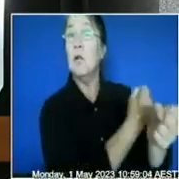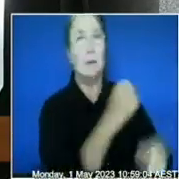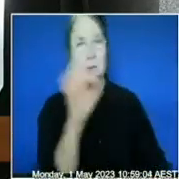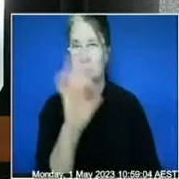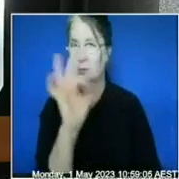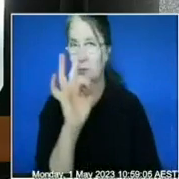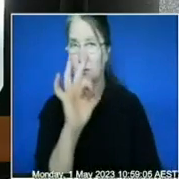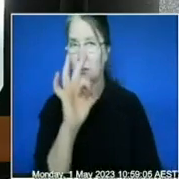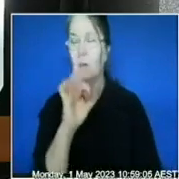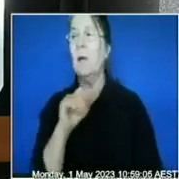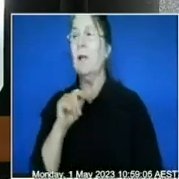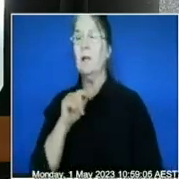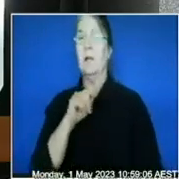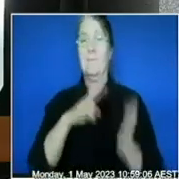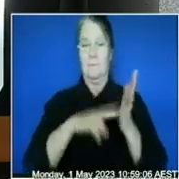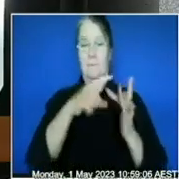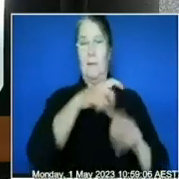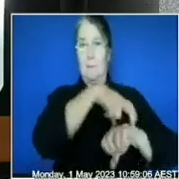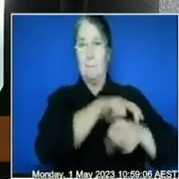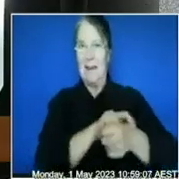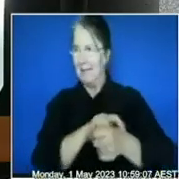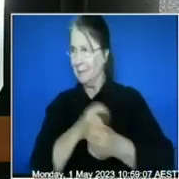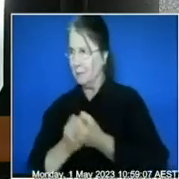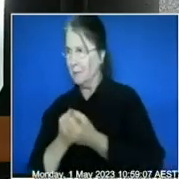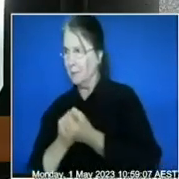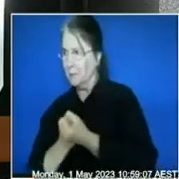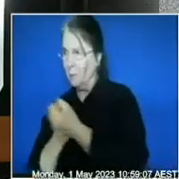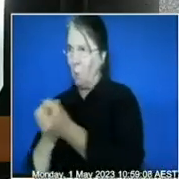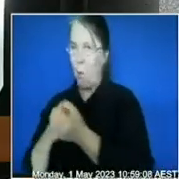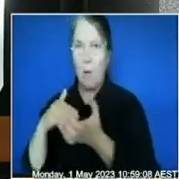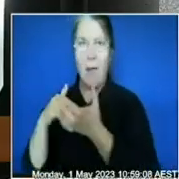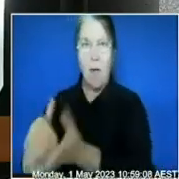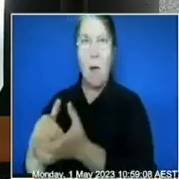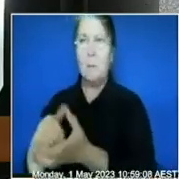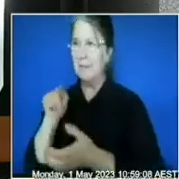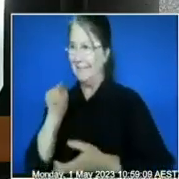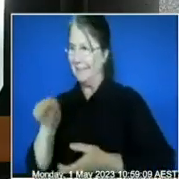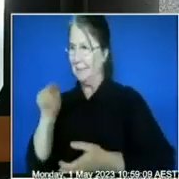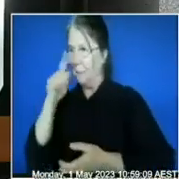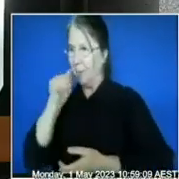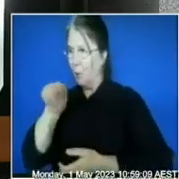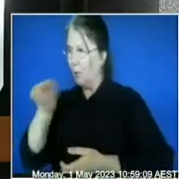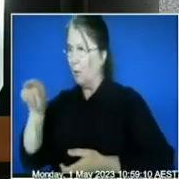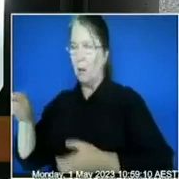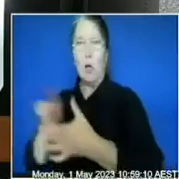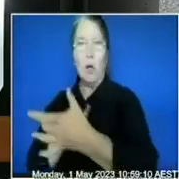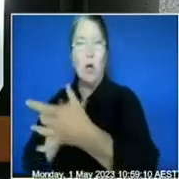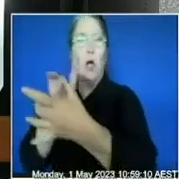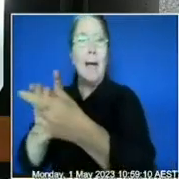services where appropriate in those locations where there's not a health-led response 24/7 operating.